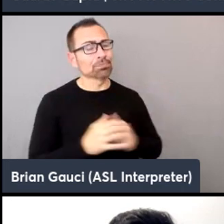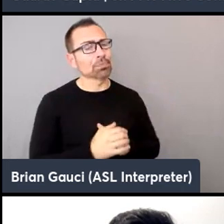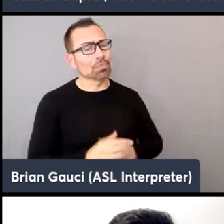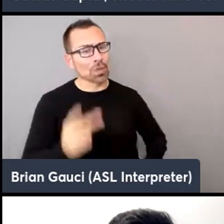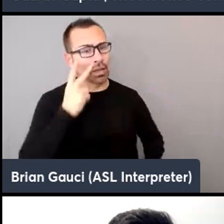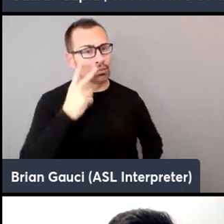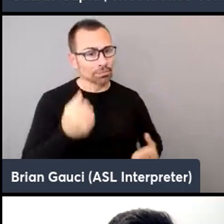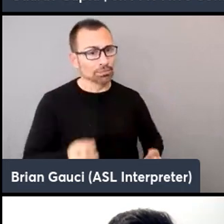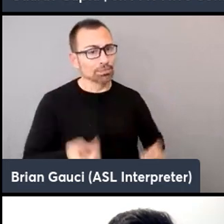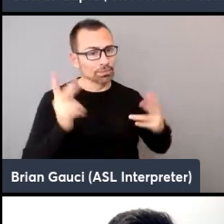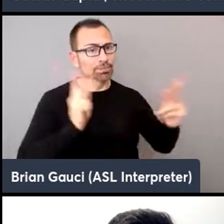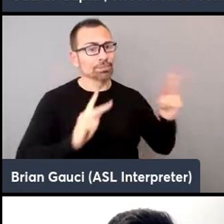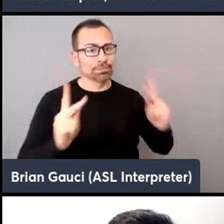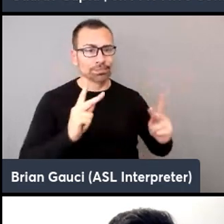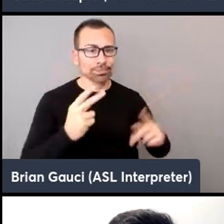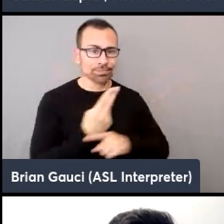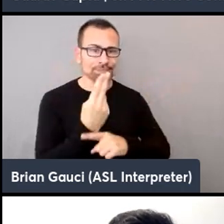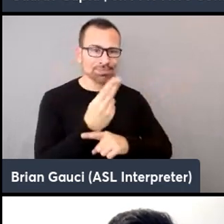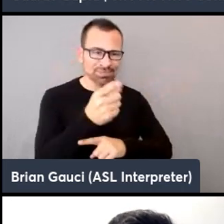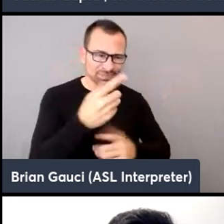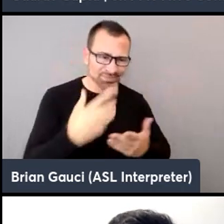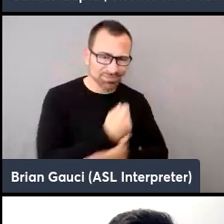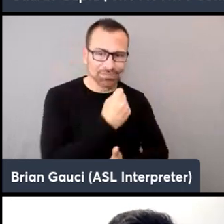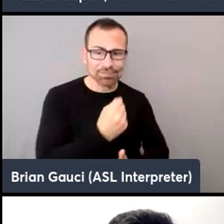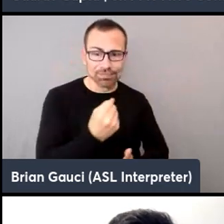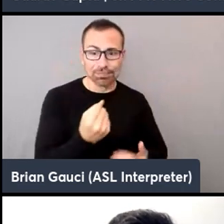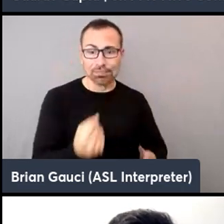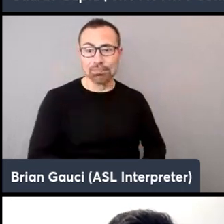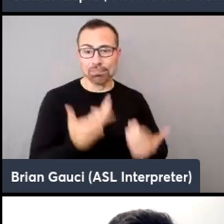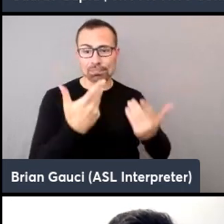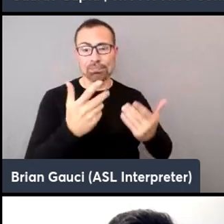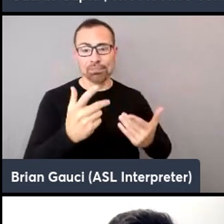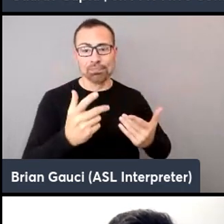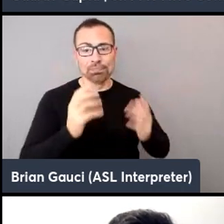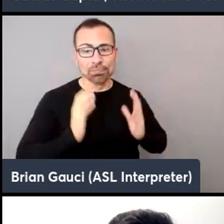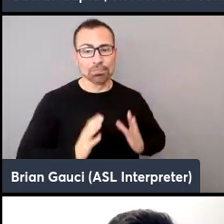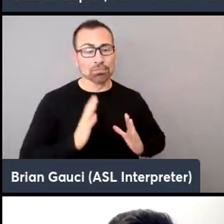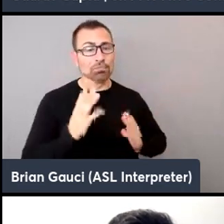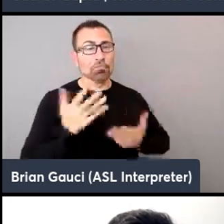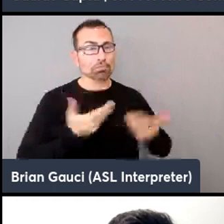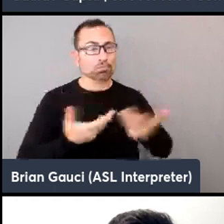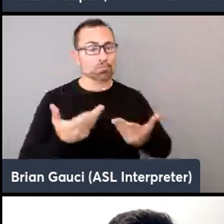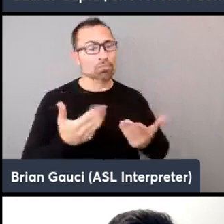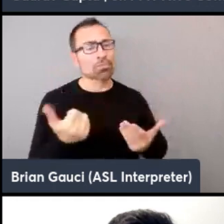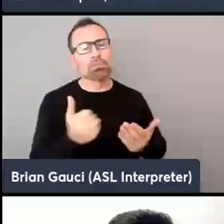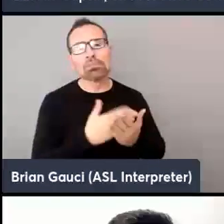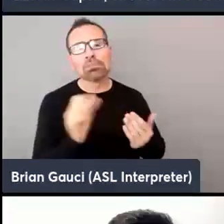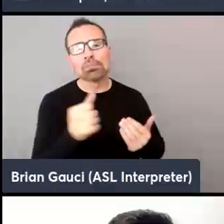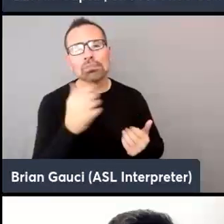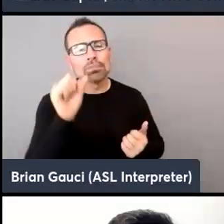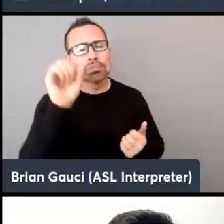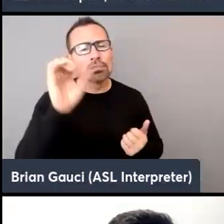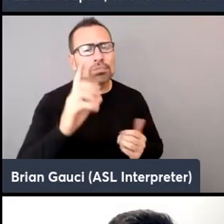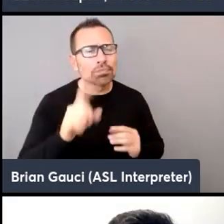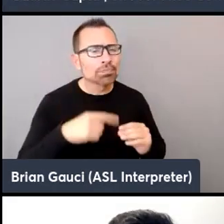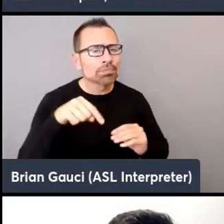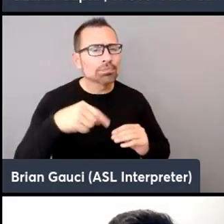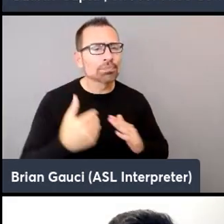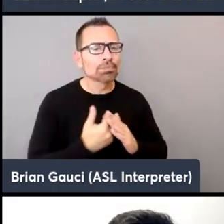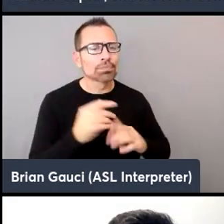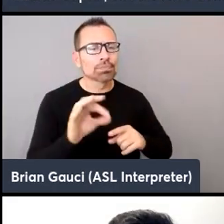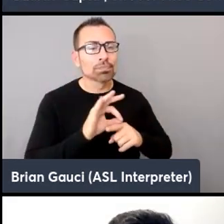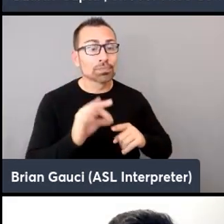a lot of people using this, especially a lot of the customers I interact with. Is there anything else you'd like to share about this new feature